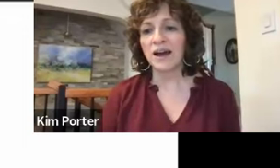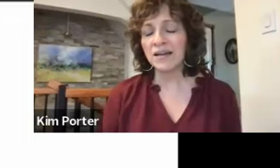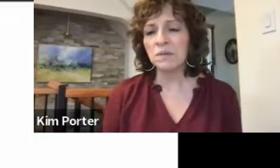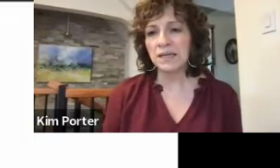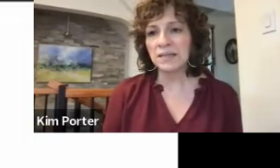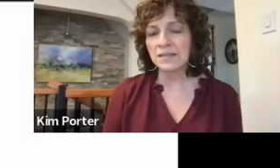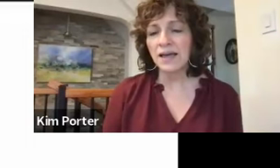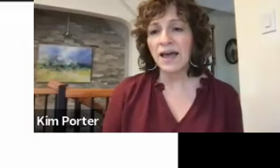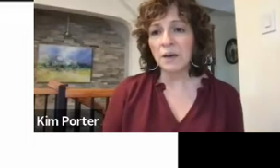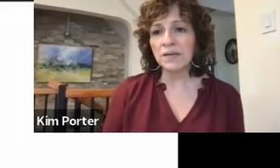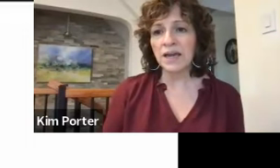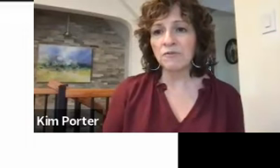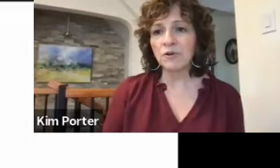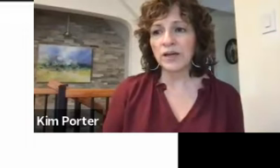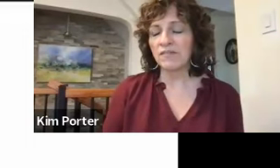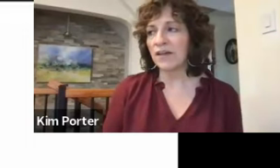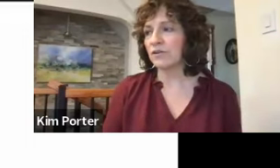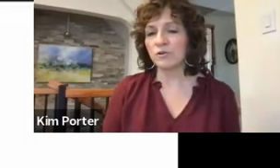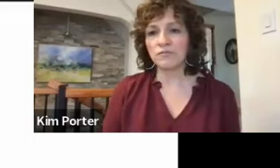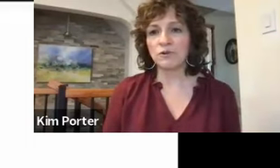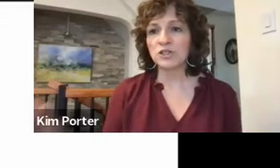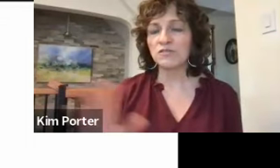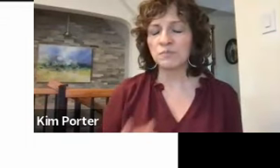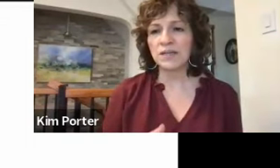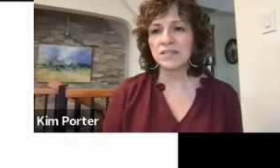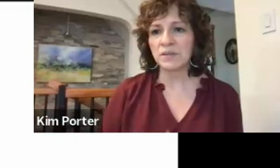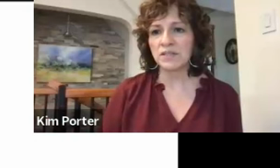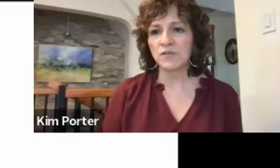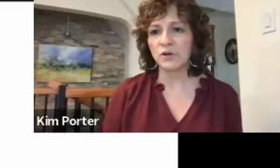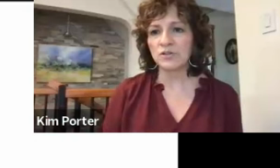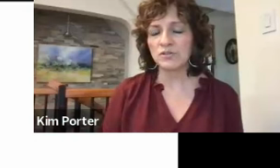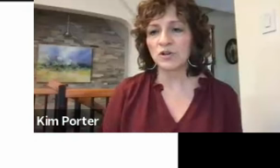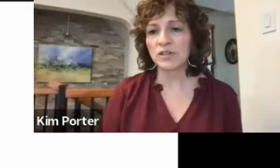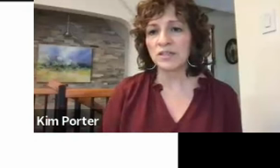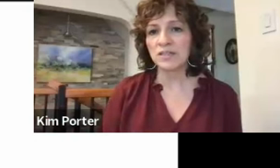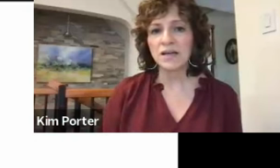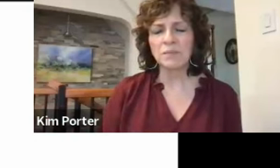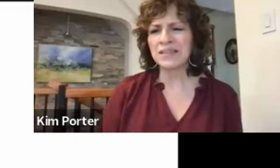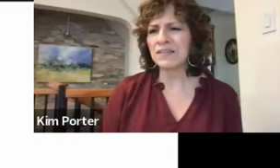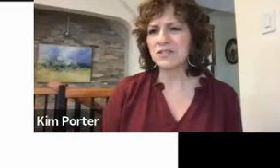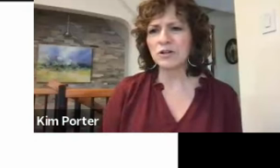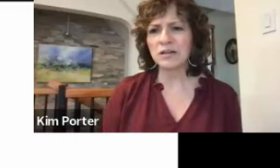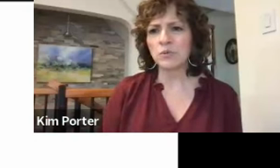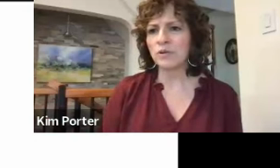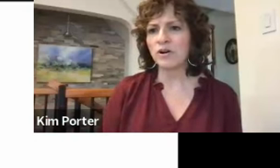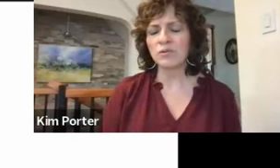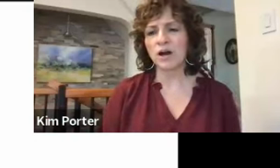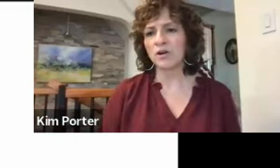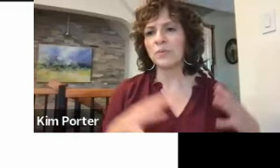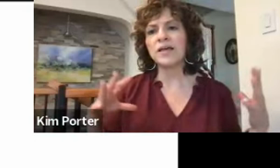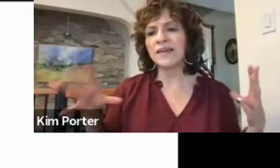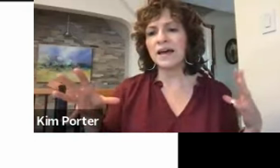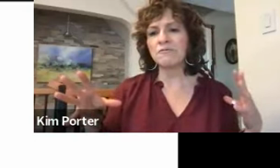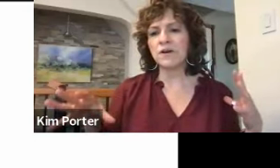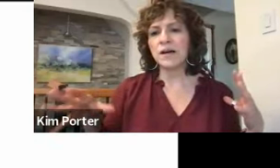are 9 meetings happening every week. I've had the great fortune of meeting some of these folks who started this. I believe they started in Pueblo,